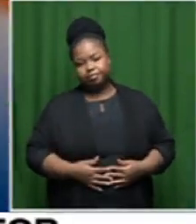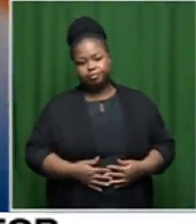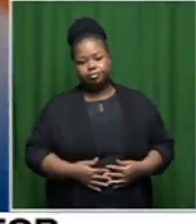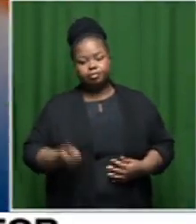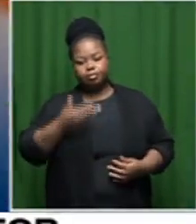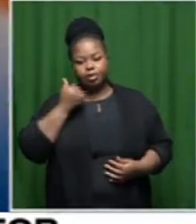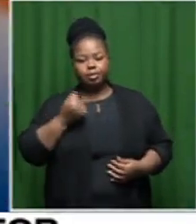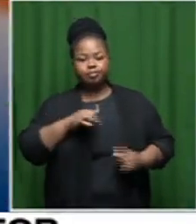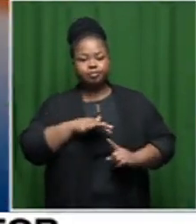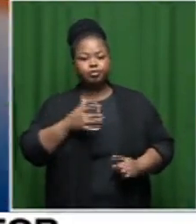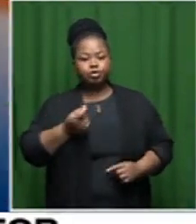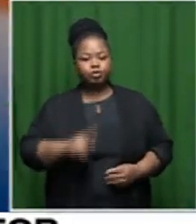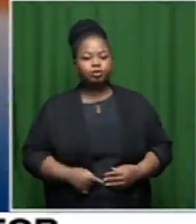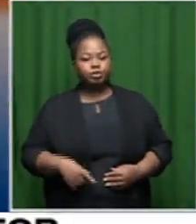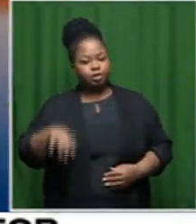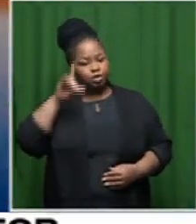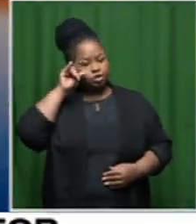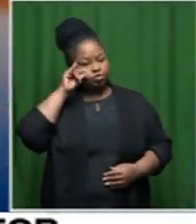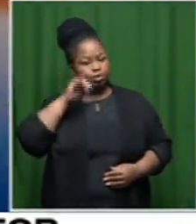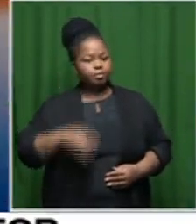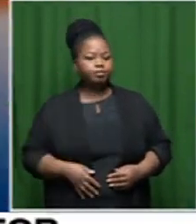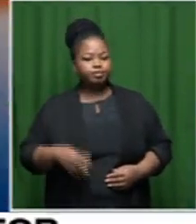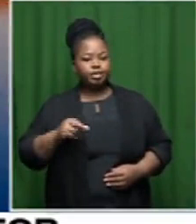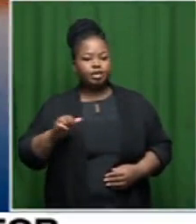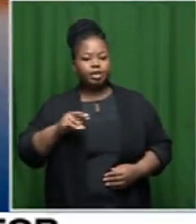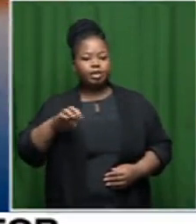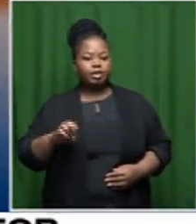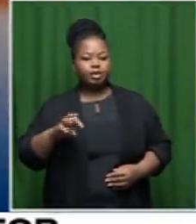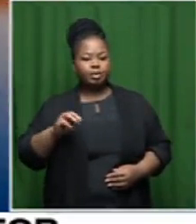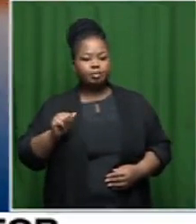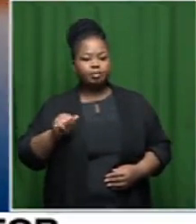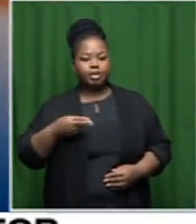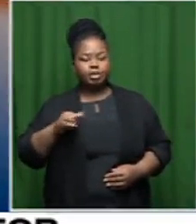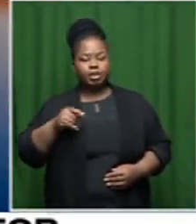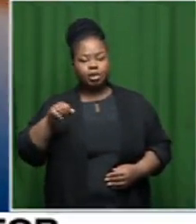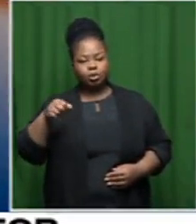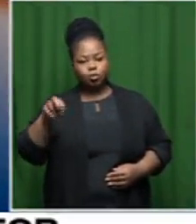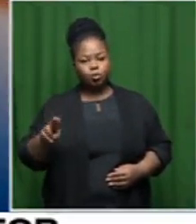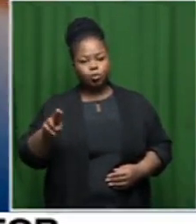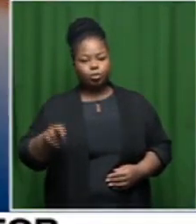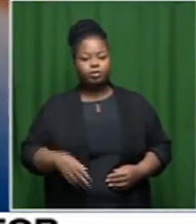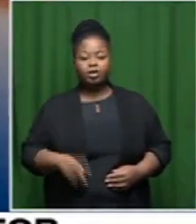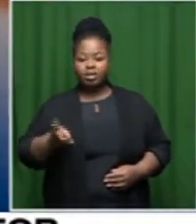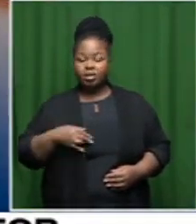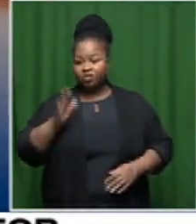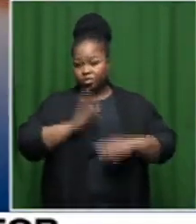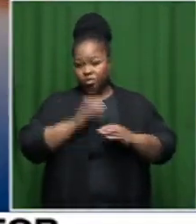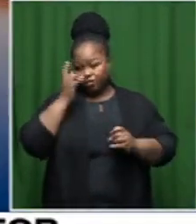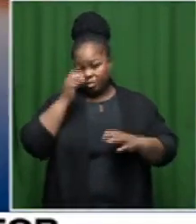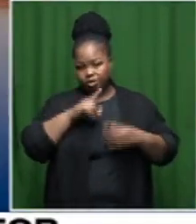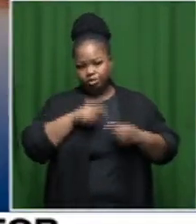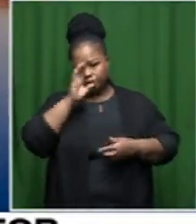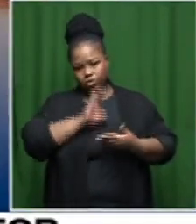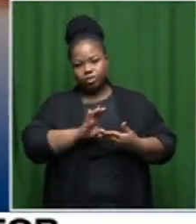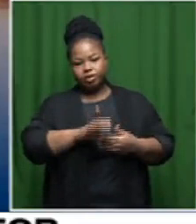the best place to go is go to Instagram, go to Nene Mahlangu, it's just one word, Nene Mahlangu. And also if you want more information about the